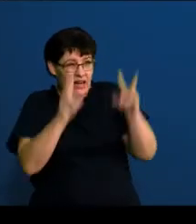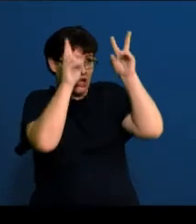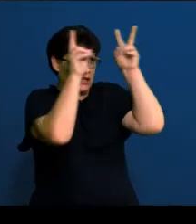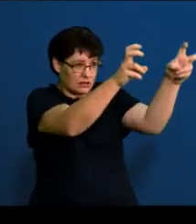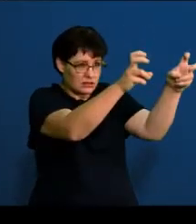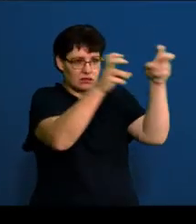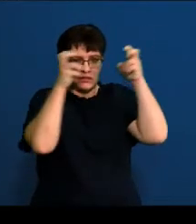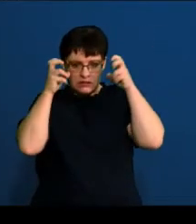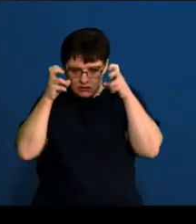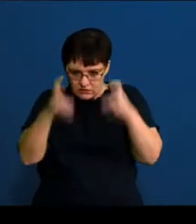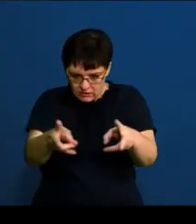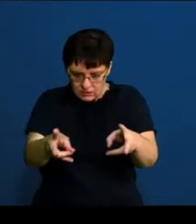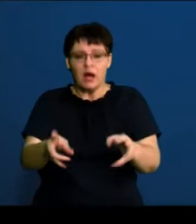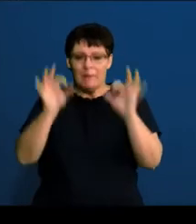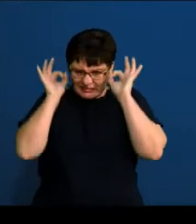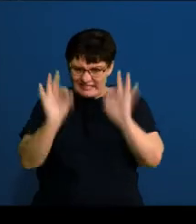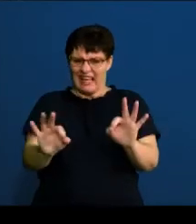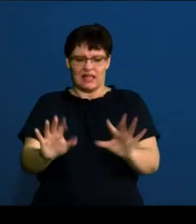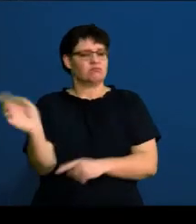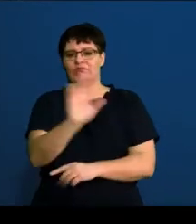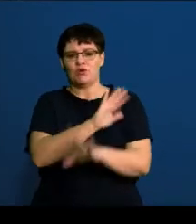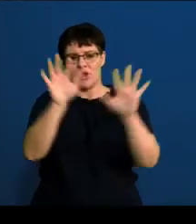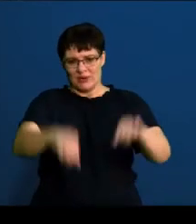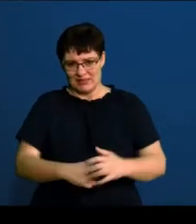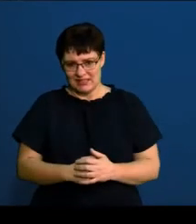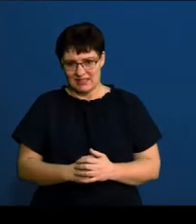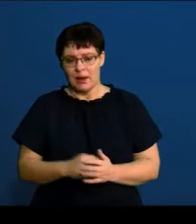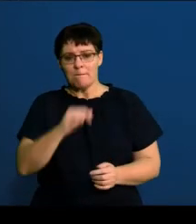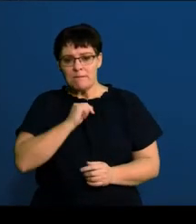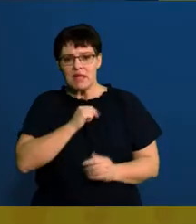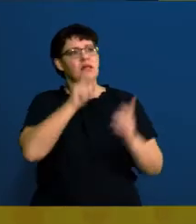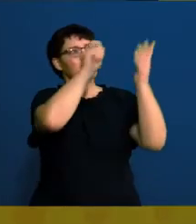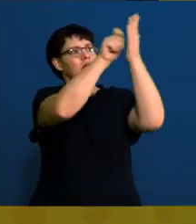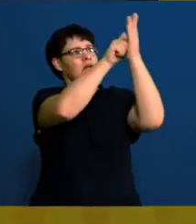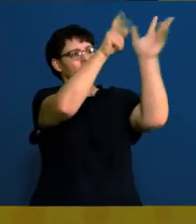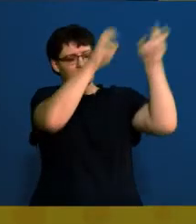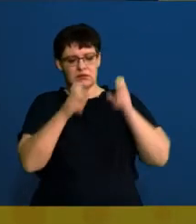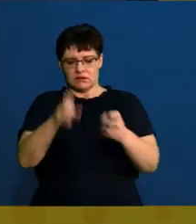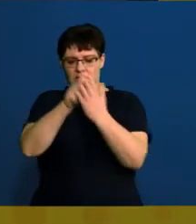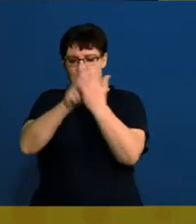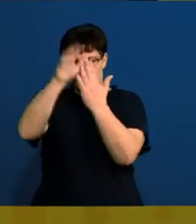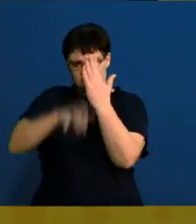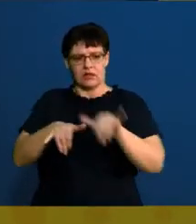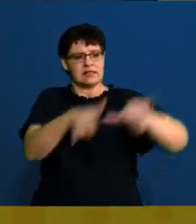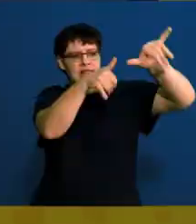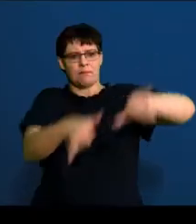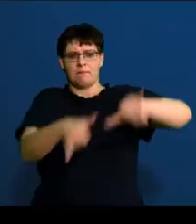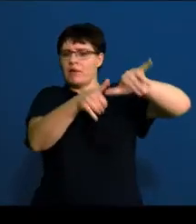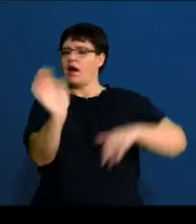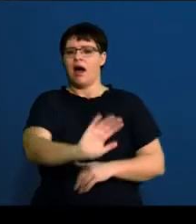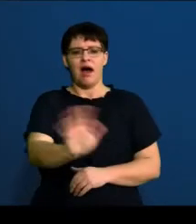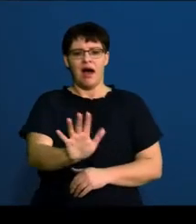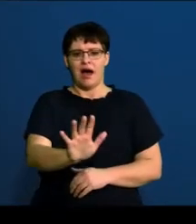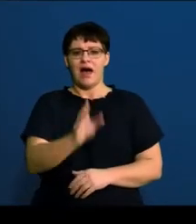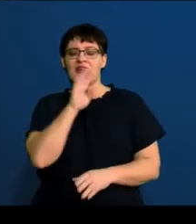basically lifting from the text. So that means you are actually rewriting the entire text again, and again you're going